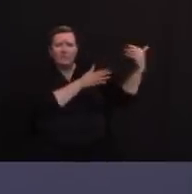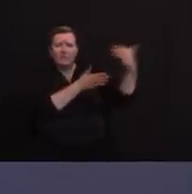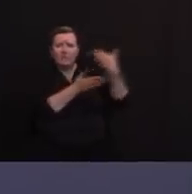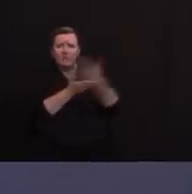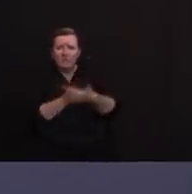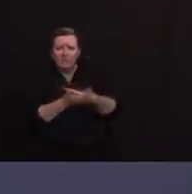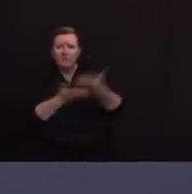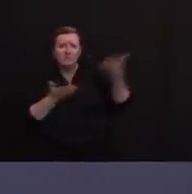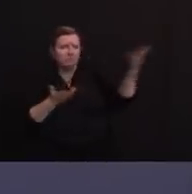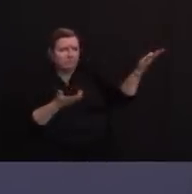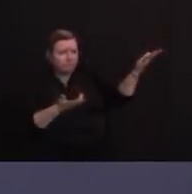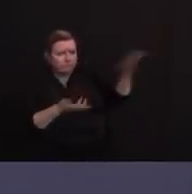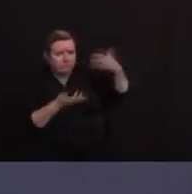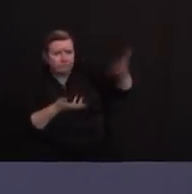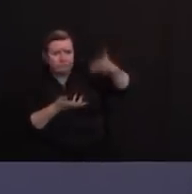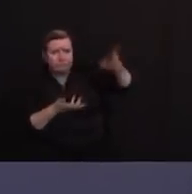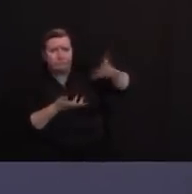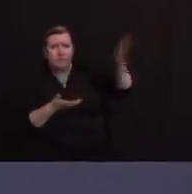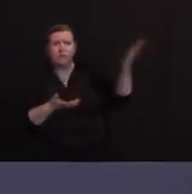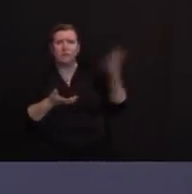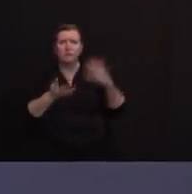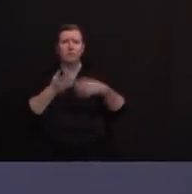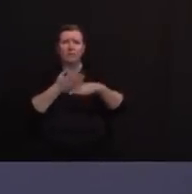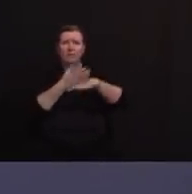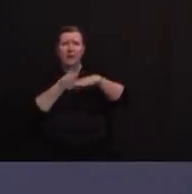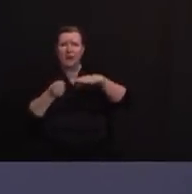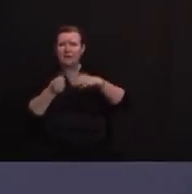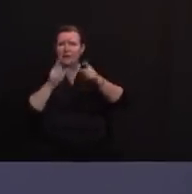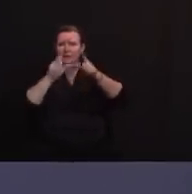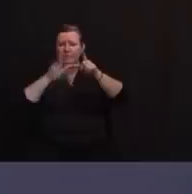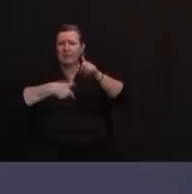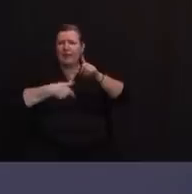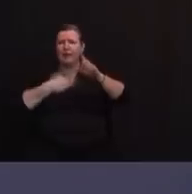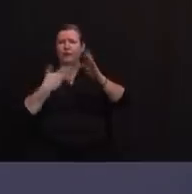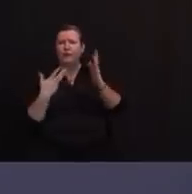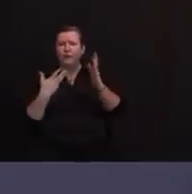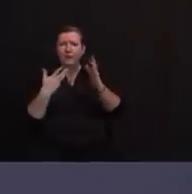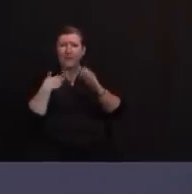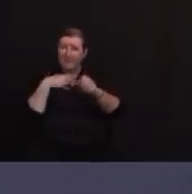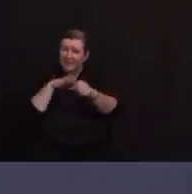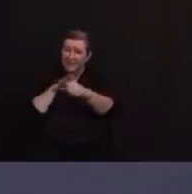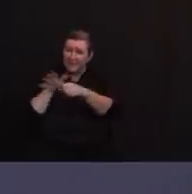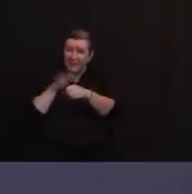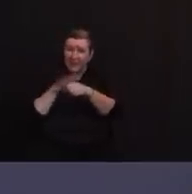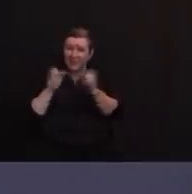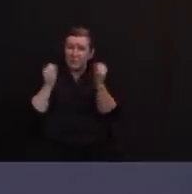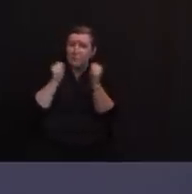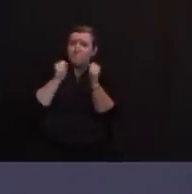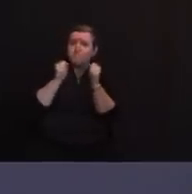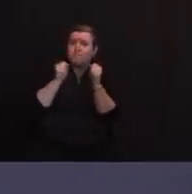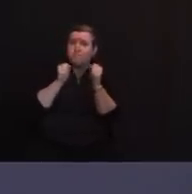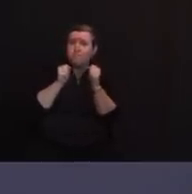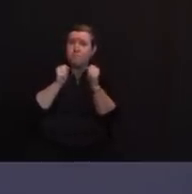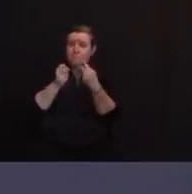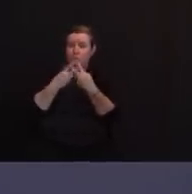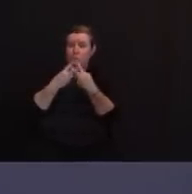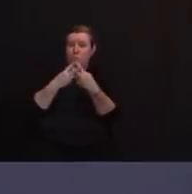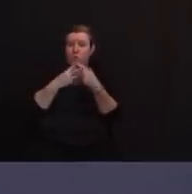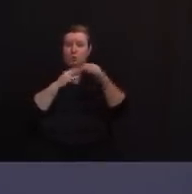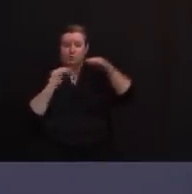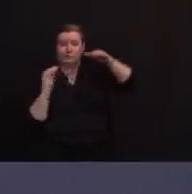state have the cold storage capacity to stash until they can be used? My